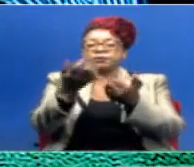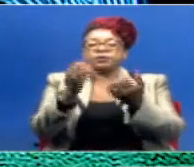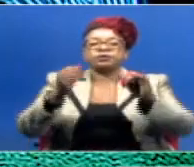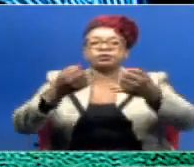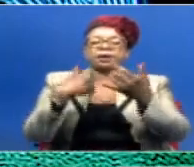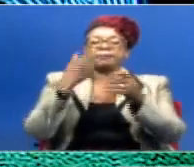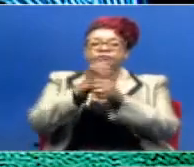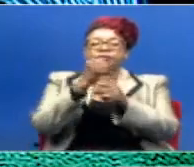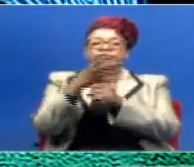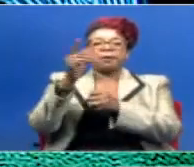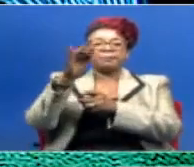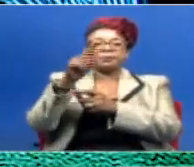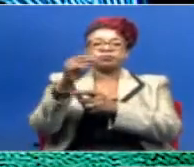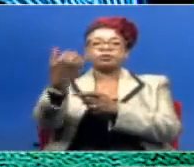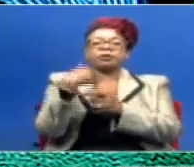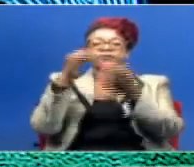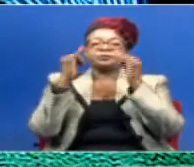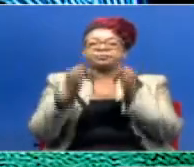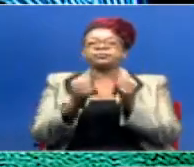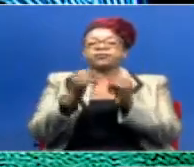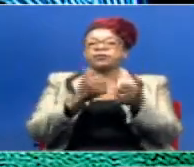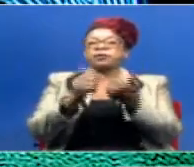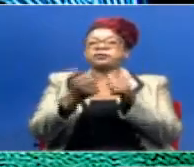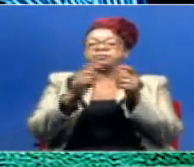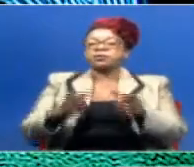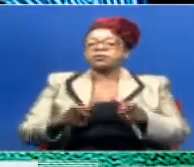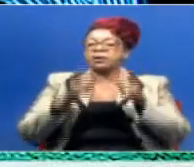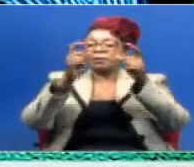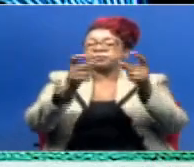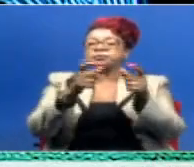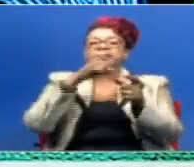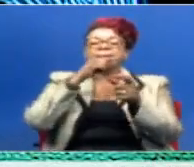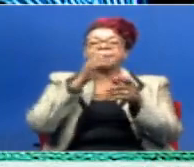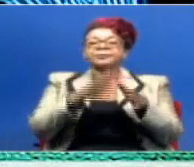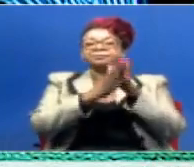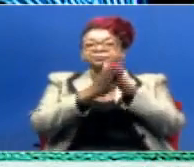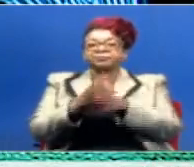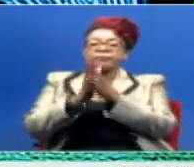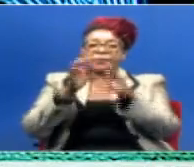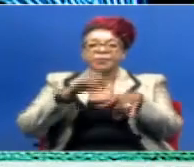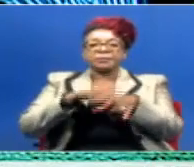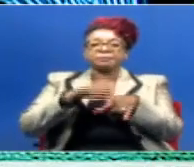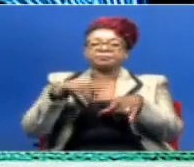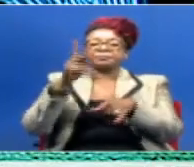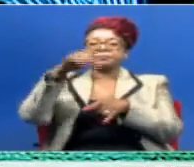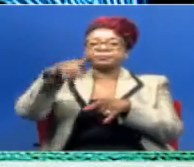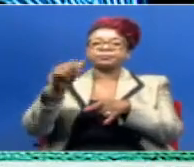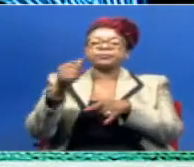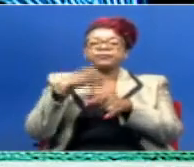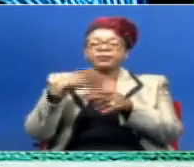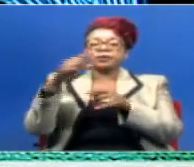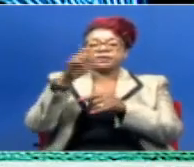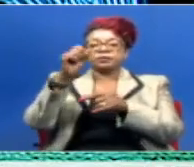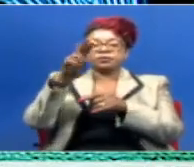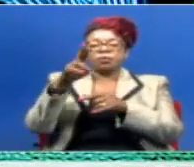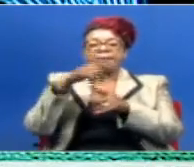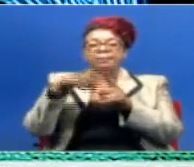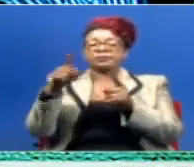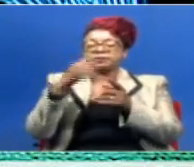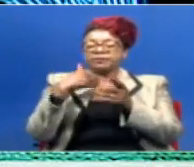There will be a new champion crowned in men's volleyball after KPA obliterated GSU by straight sets at the